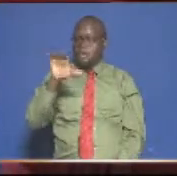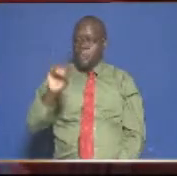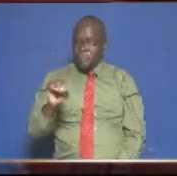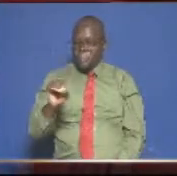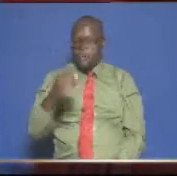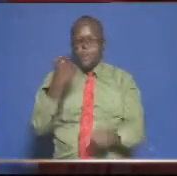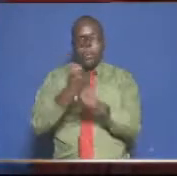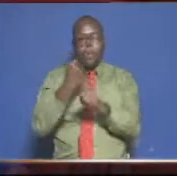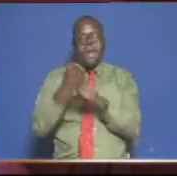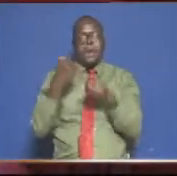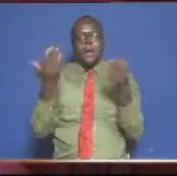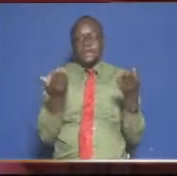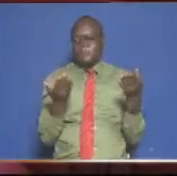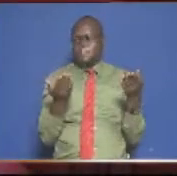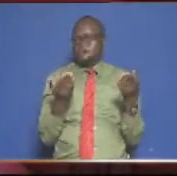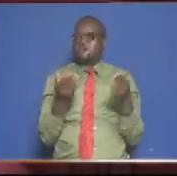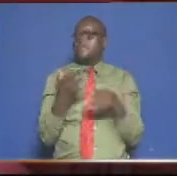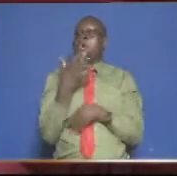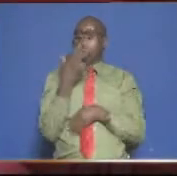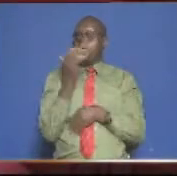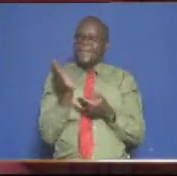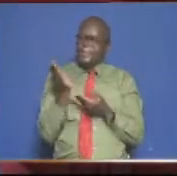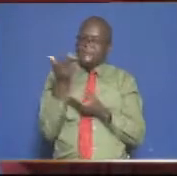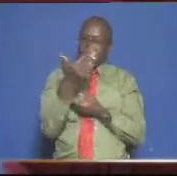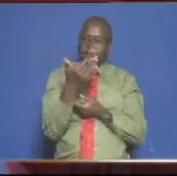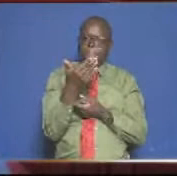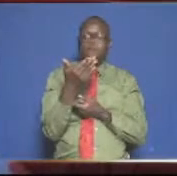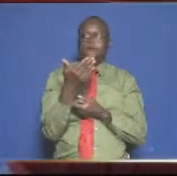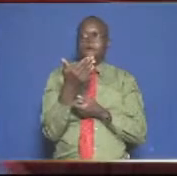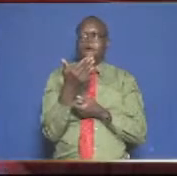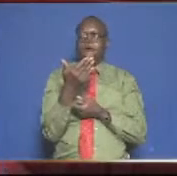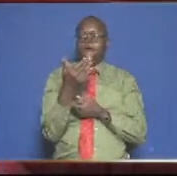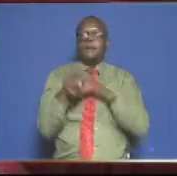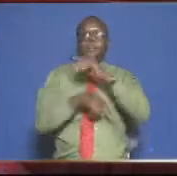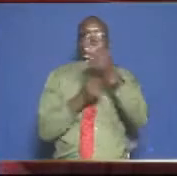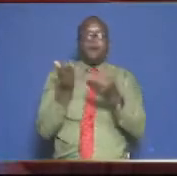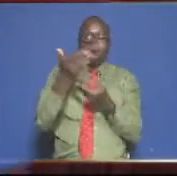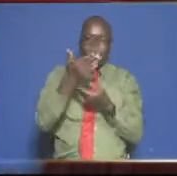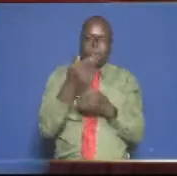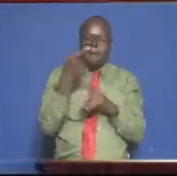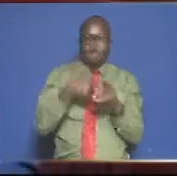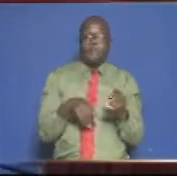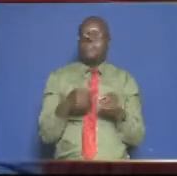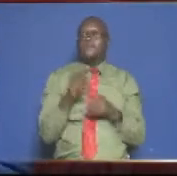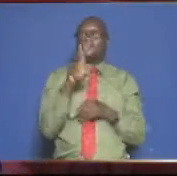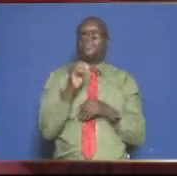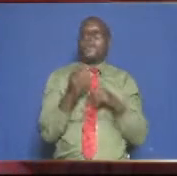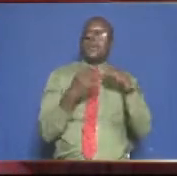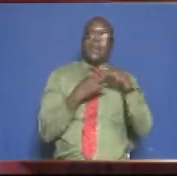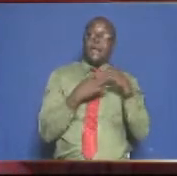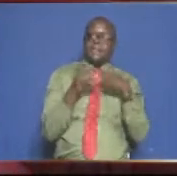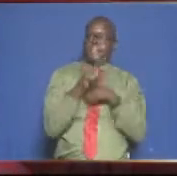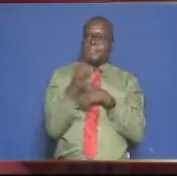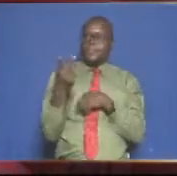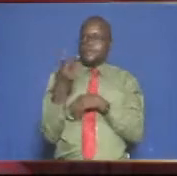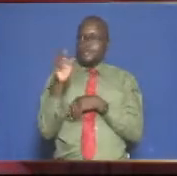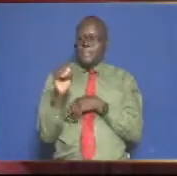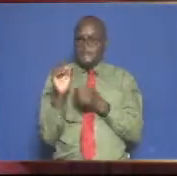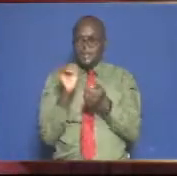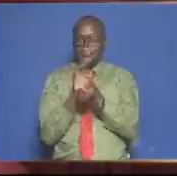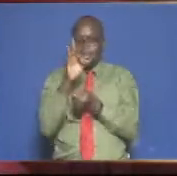Whip in this House from 2008, January 15th, to